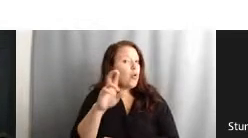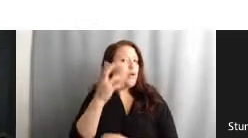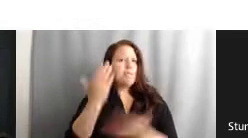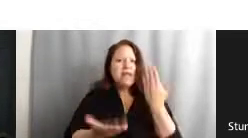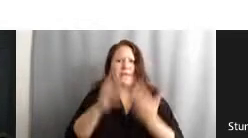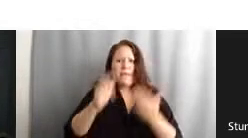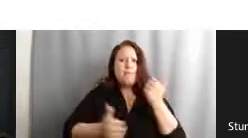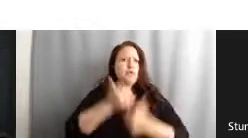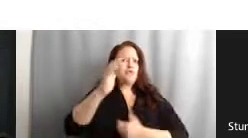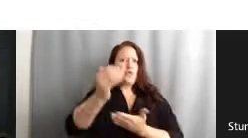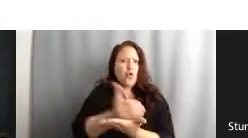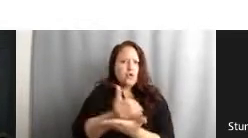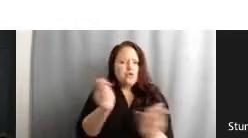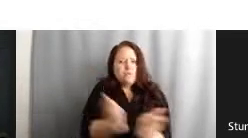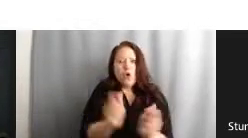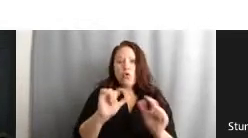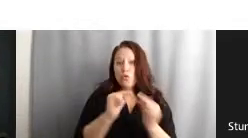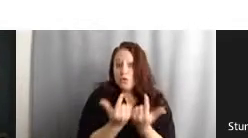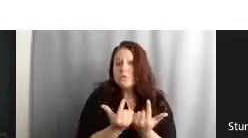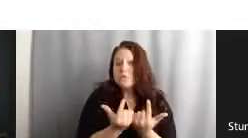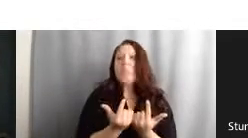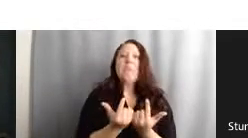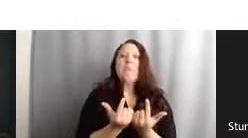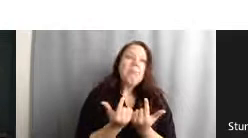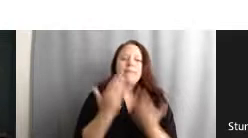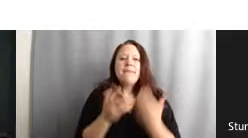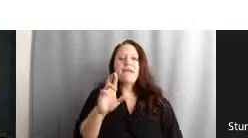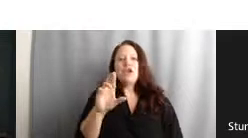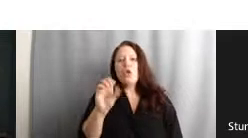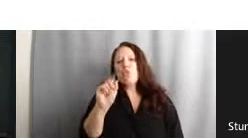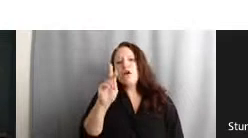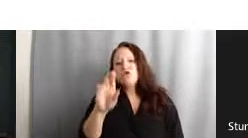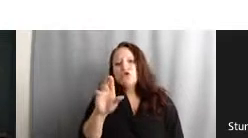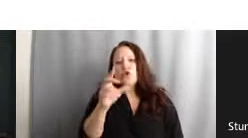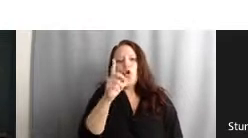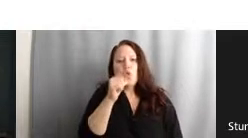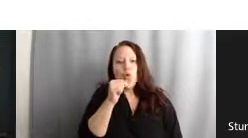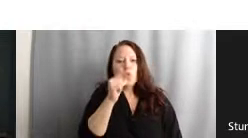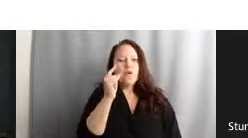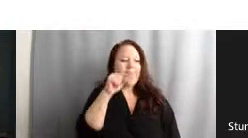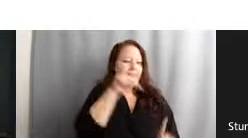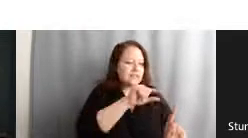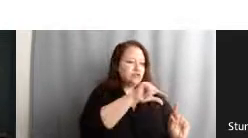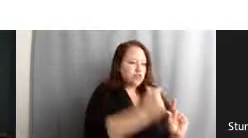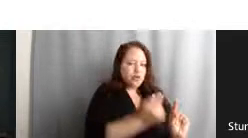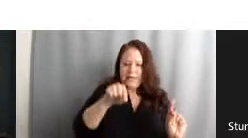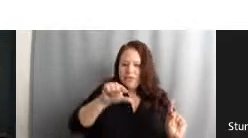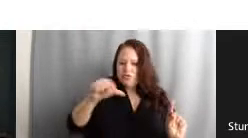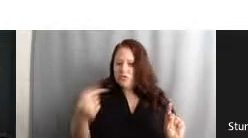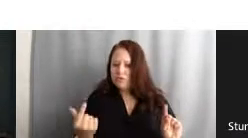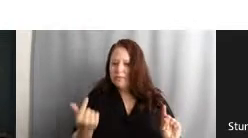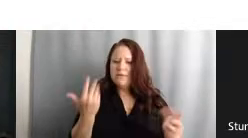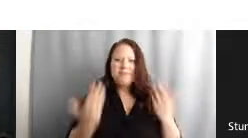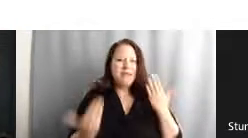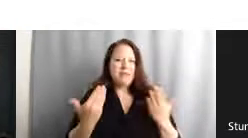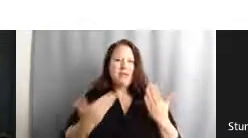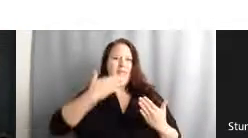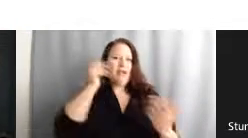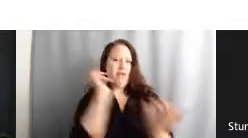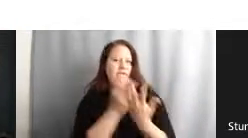your course in small groups, then perhaps a roster of who's in which small group is going to be more applicable for